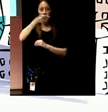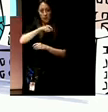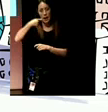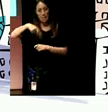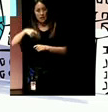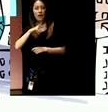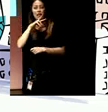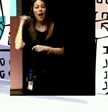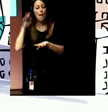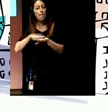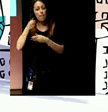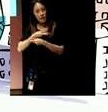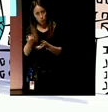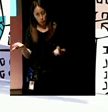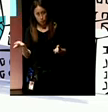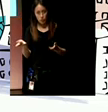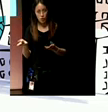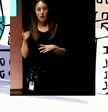He's from